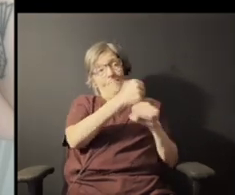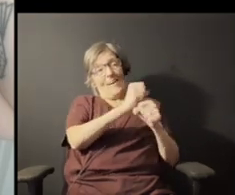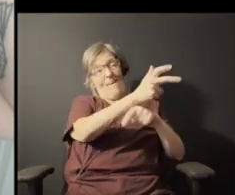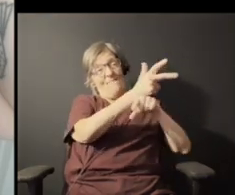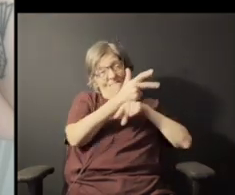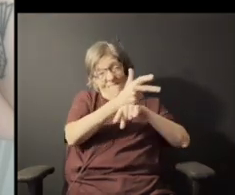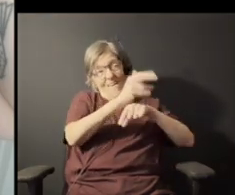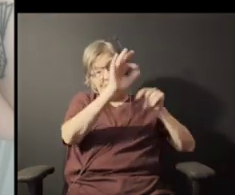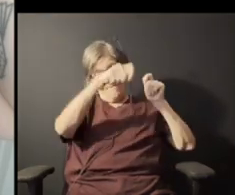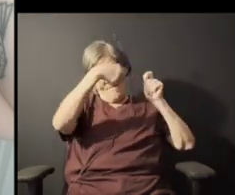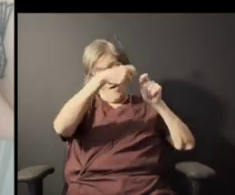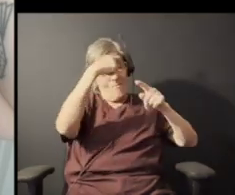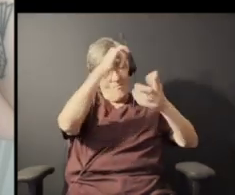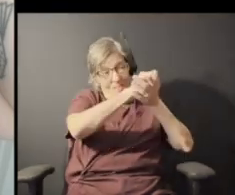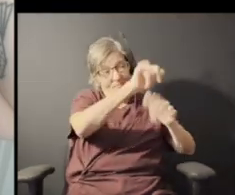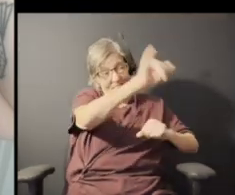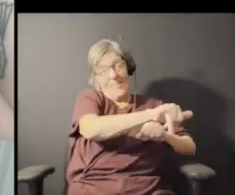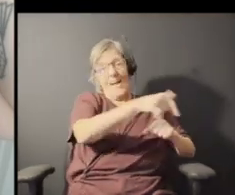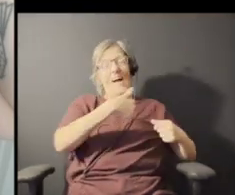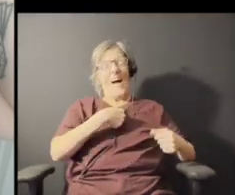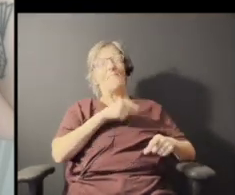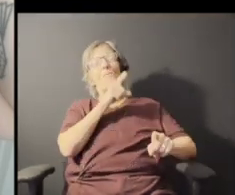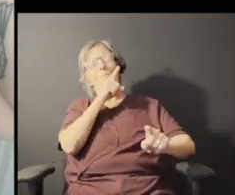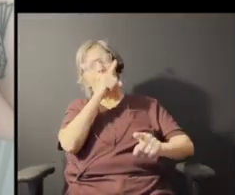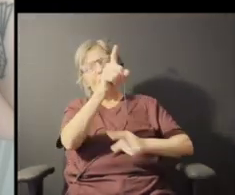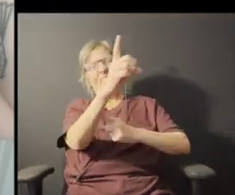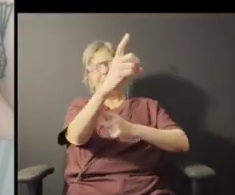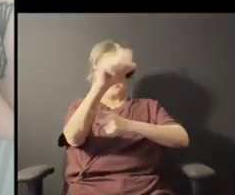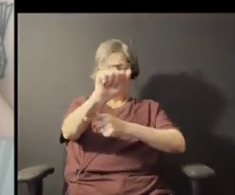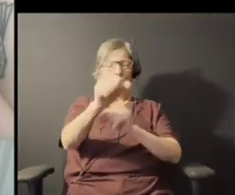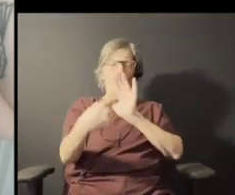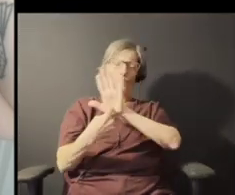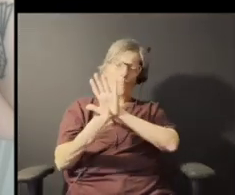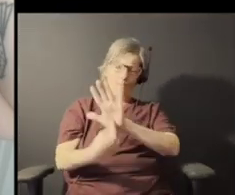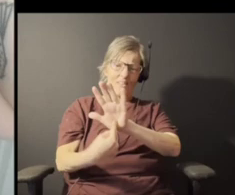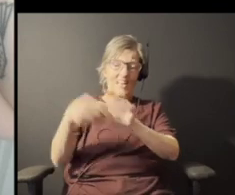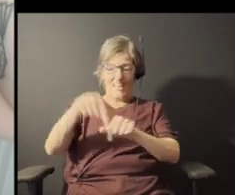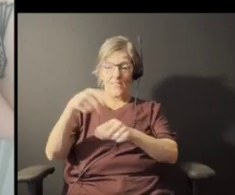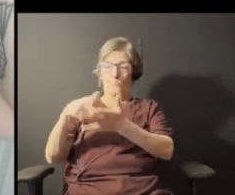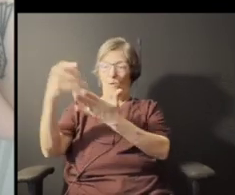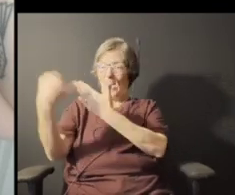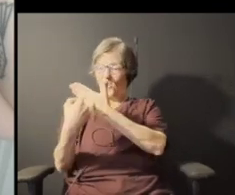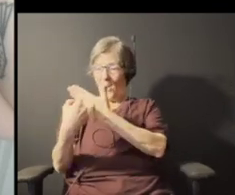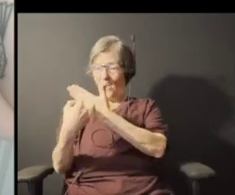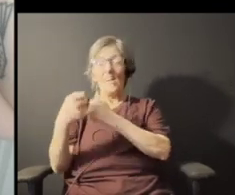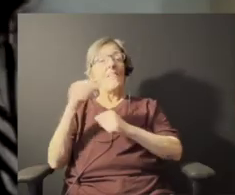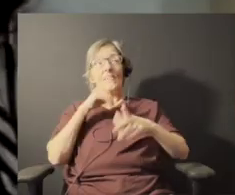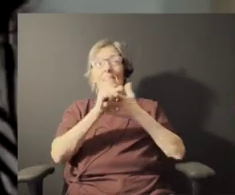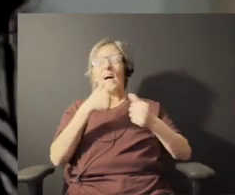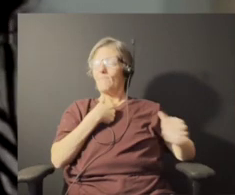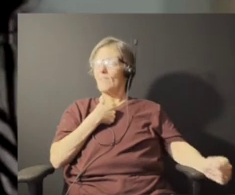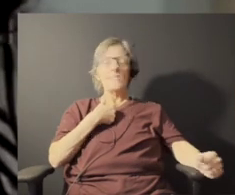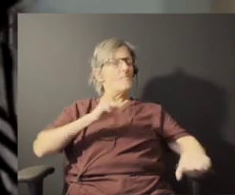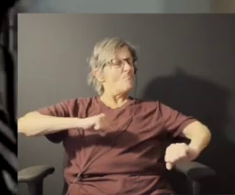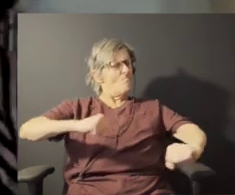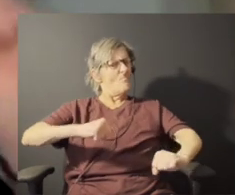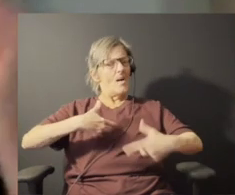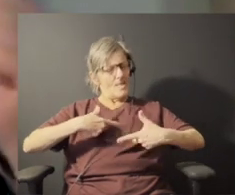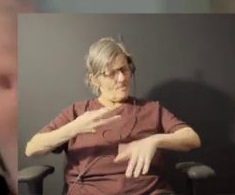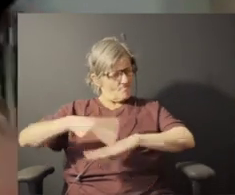make a film because I want it, there will be authentic disability representation in this project. That is something I'm adamant